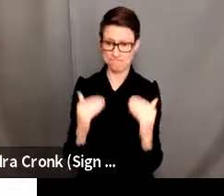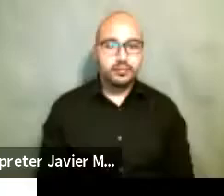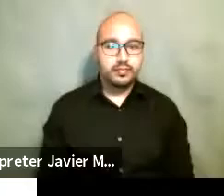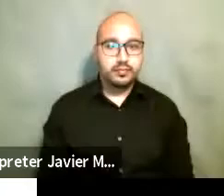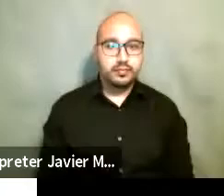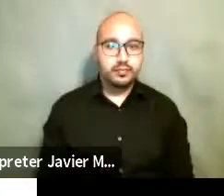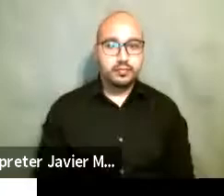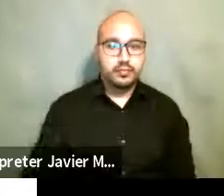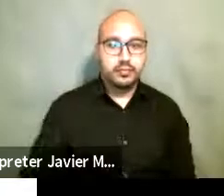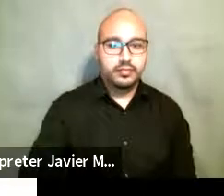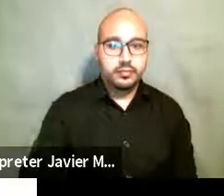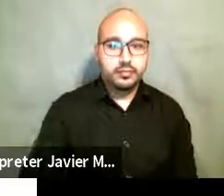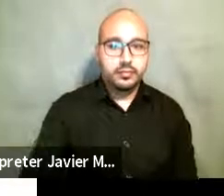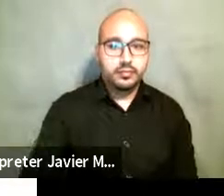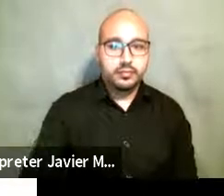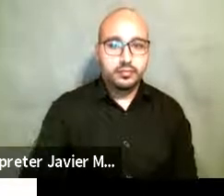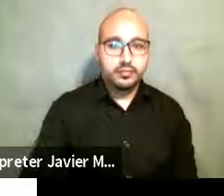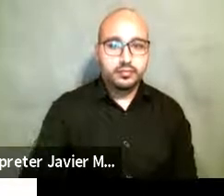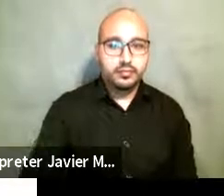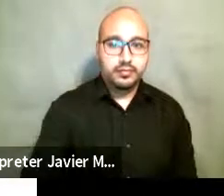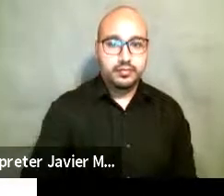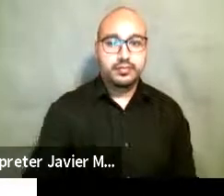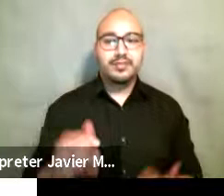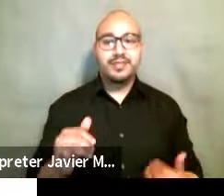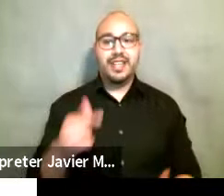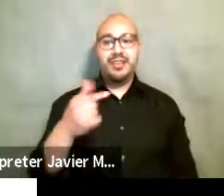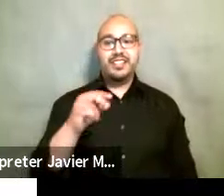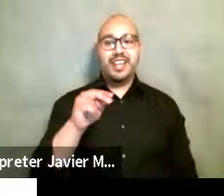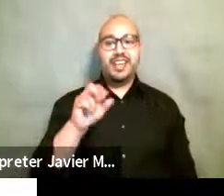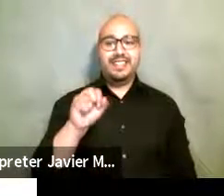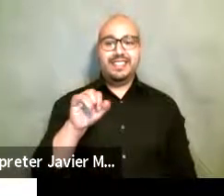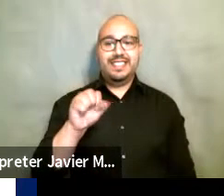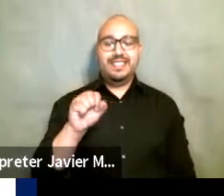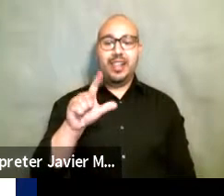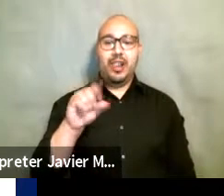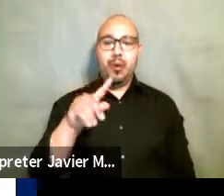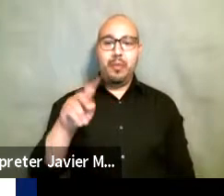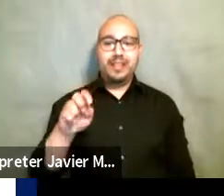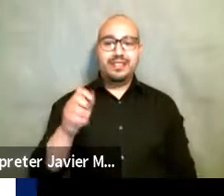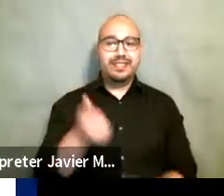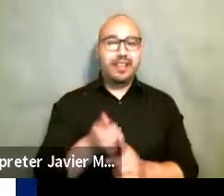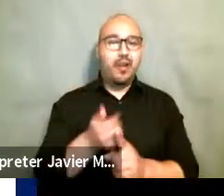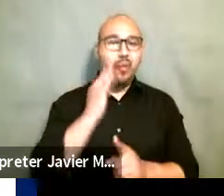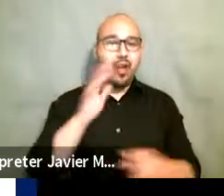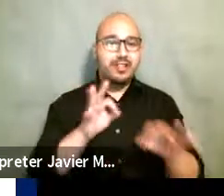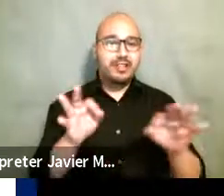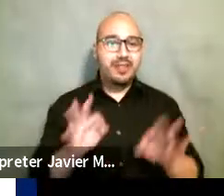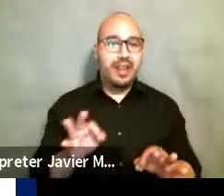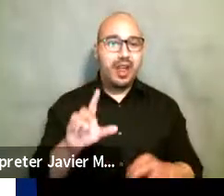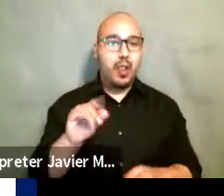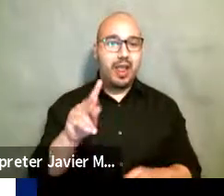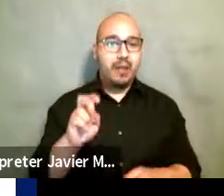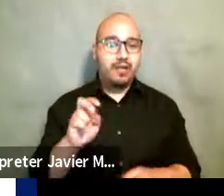Genesis Lopez, who will share California Health Collaborative Lock It Up information. Genesis. Thank you. Thank